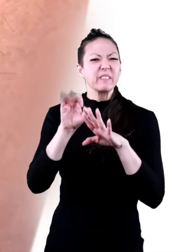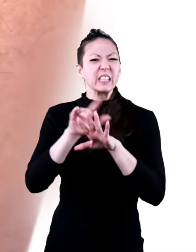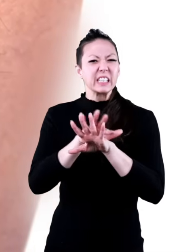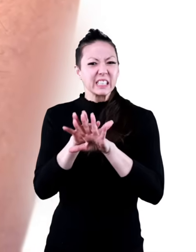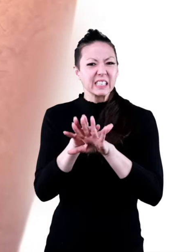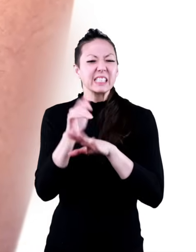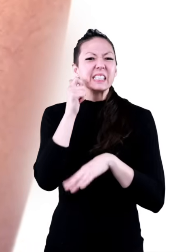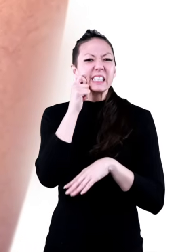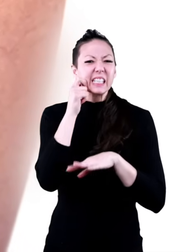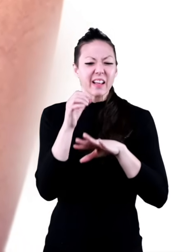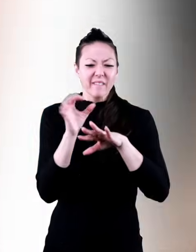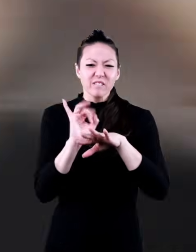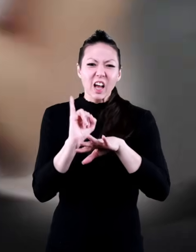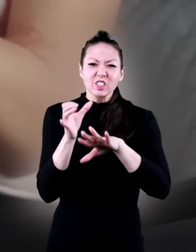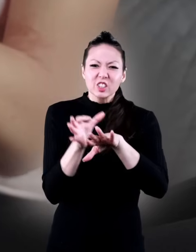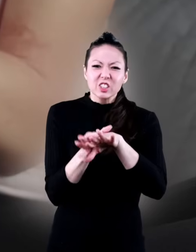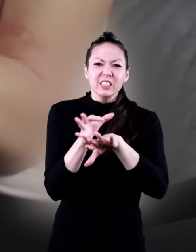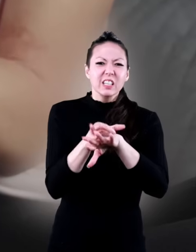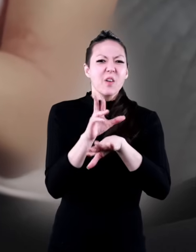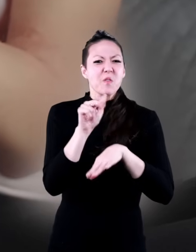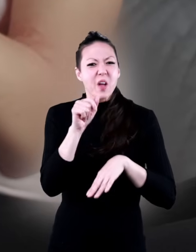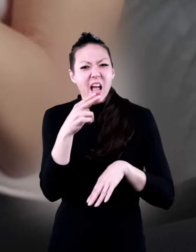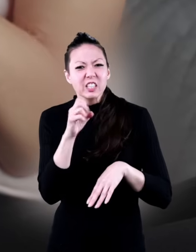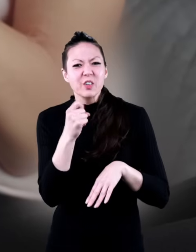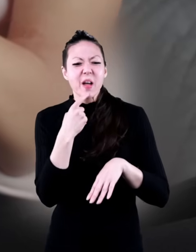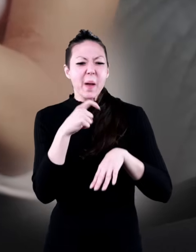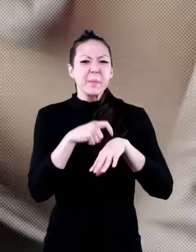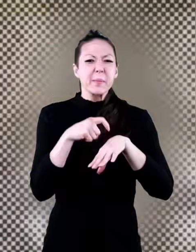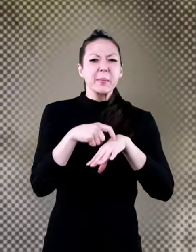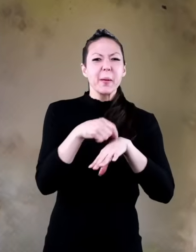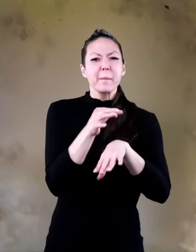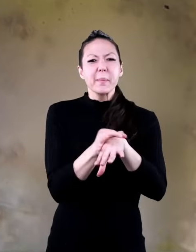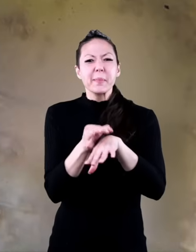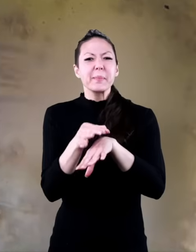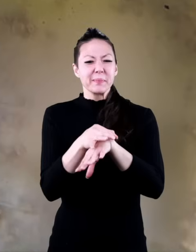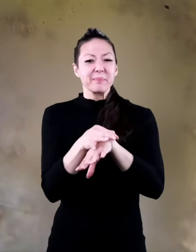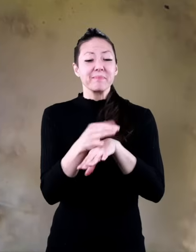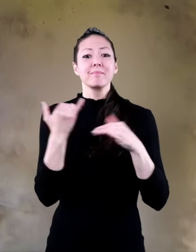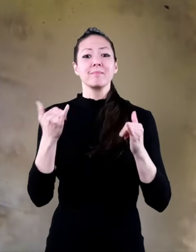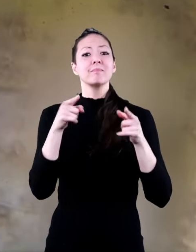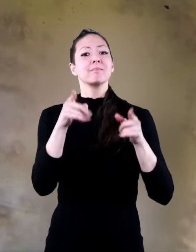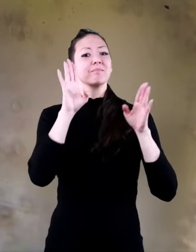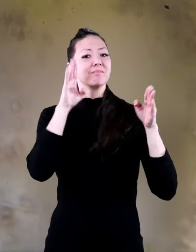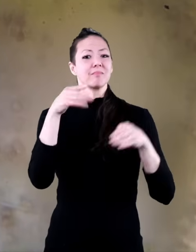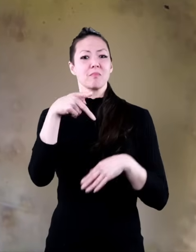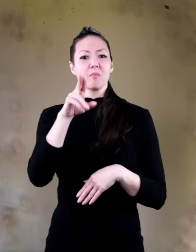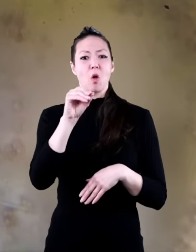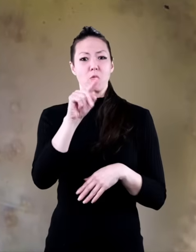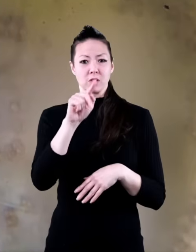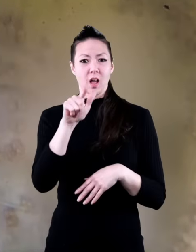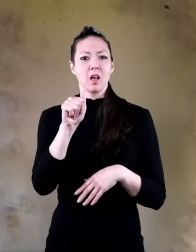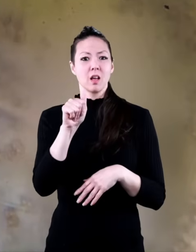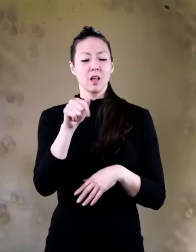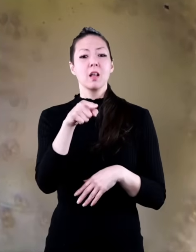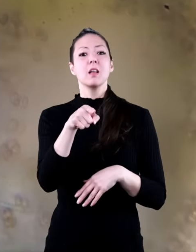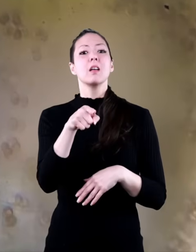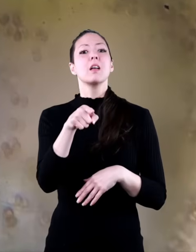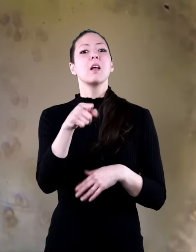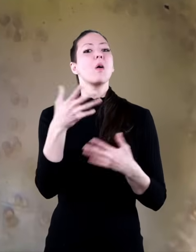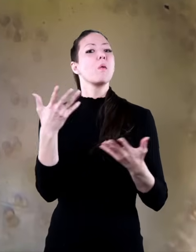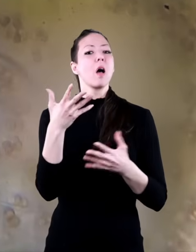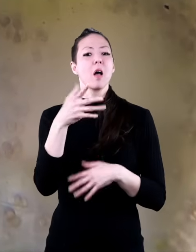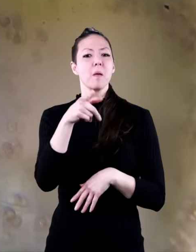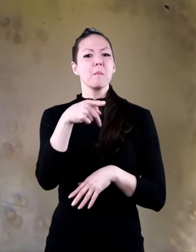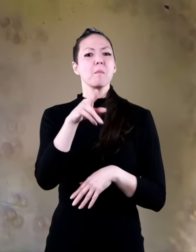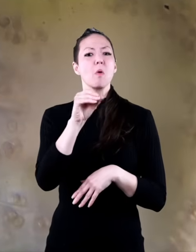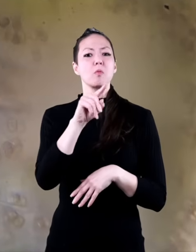some types of skin infections infections and rashes protozoa last but